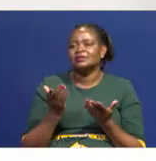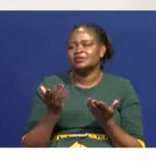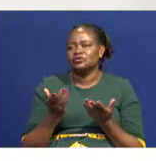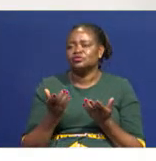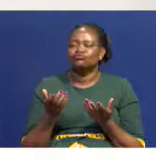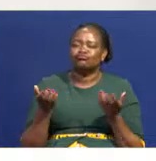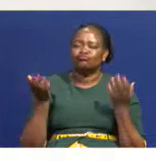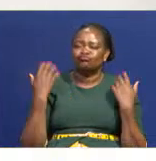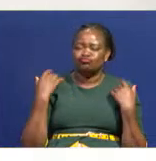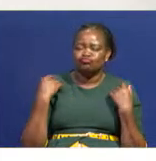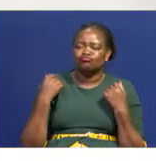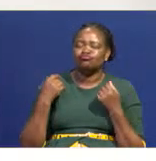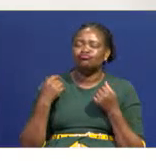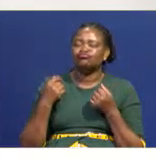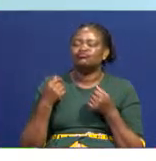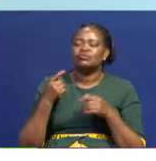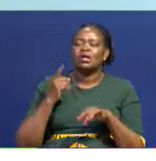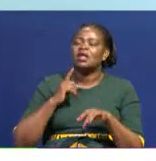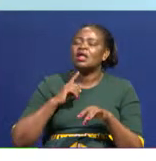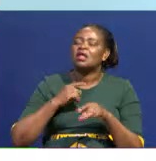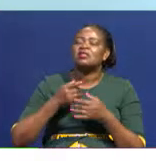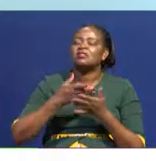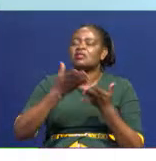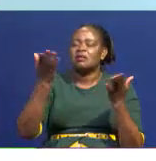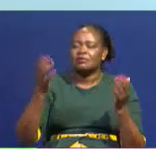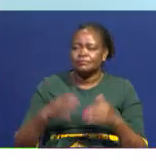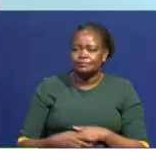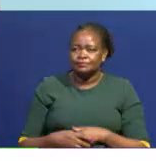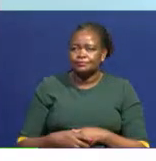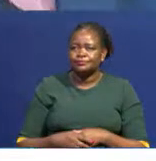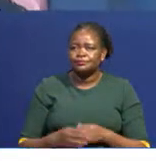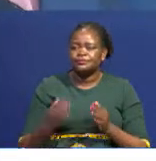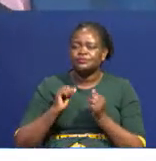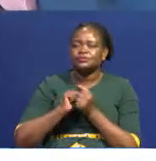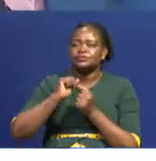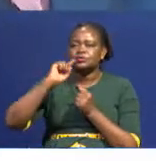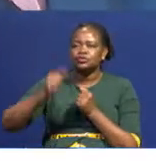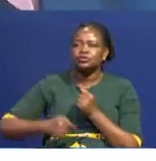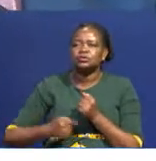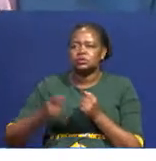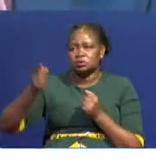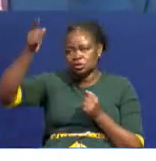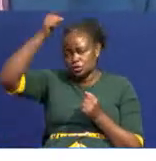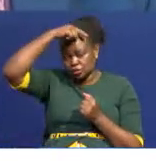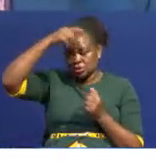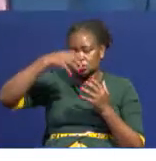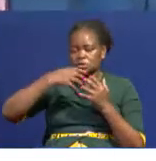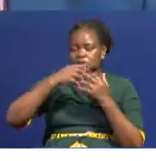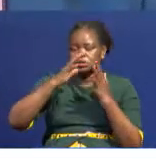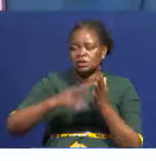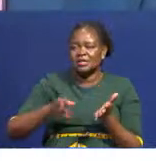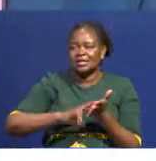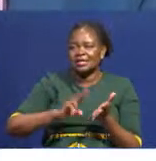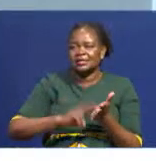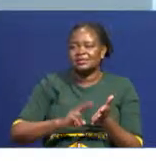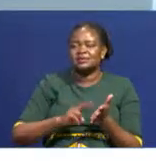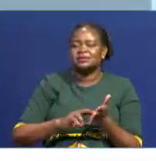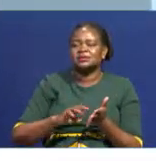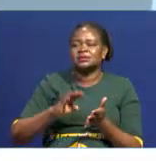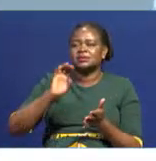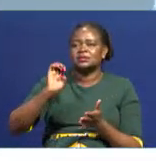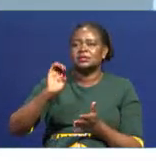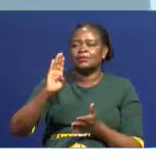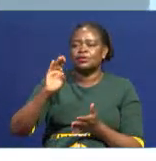and practice in the field. More than 15,000 graduate engineers are registered at the Engineers Board of